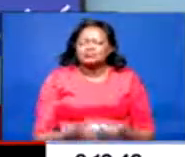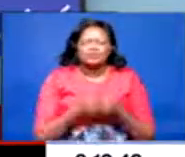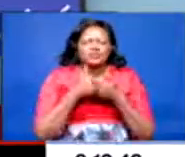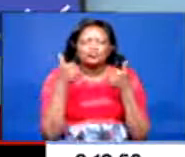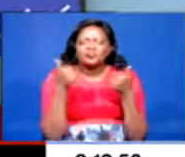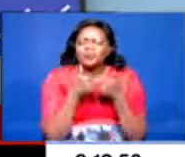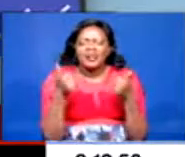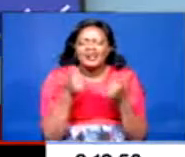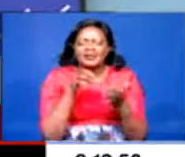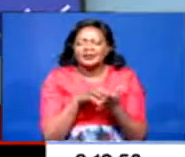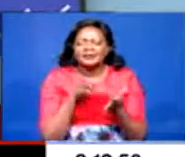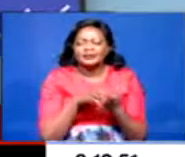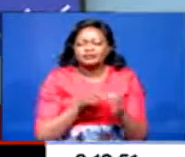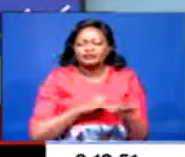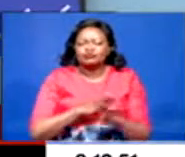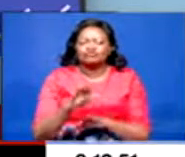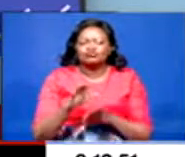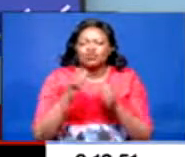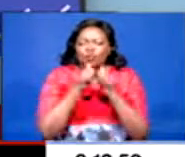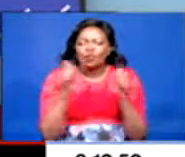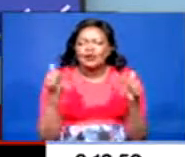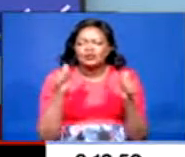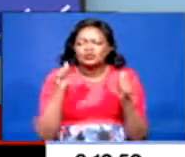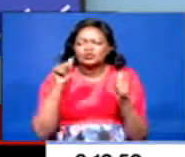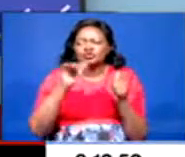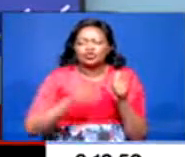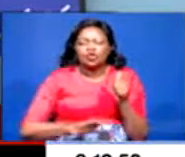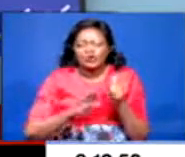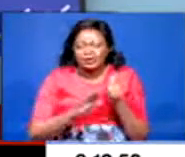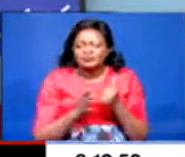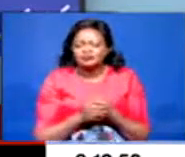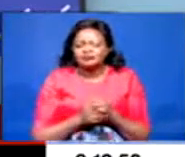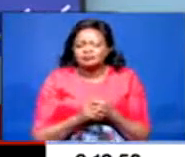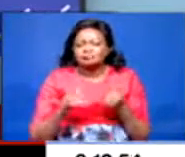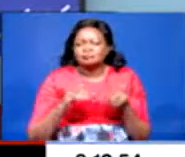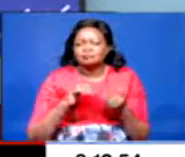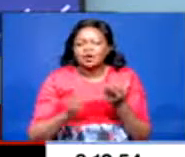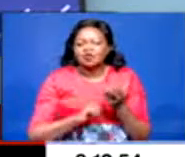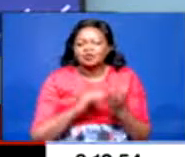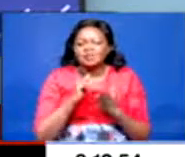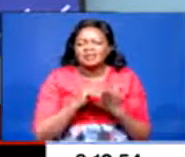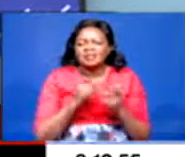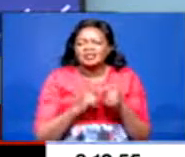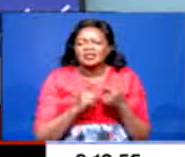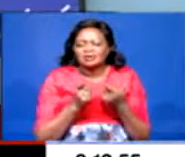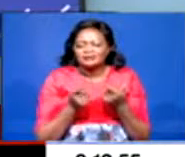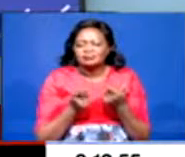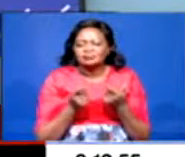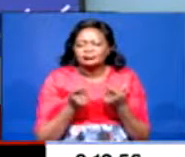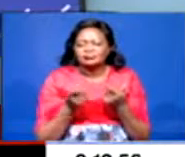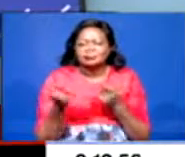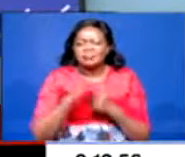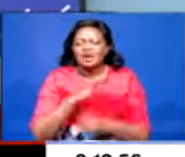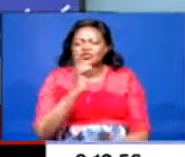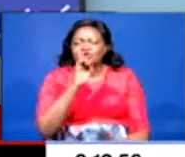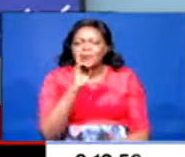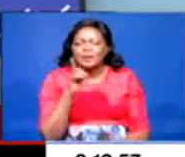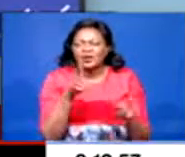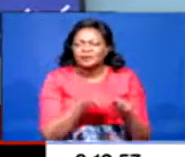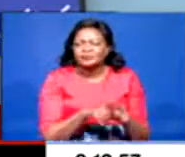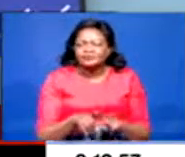station, transmitted properly to the constituency detailing center, and then of course back to Nairobi, as Joy